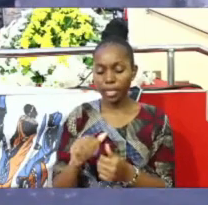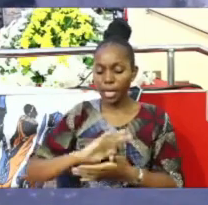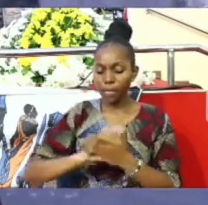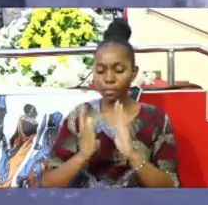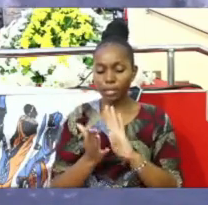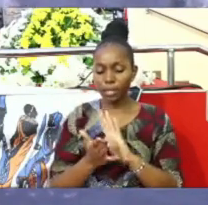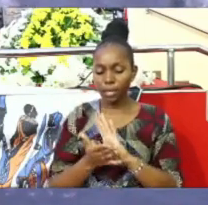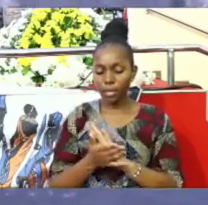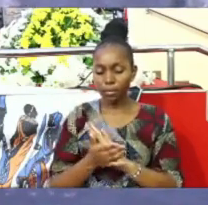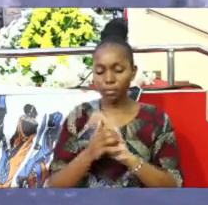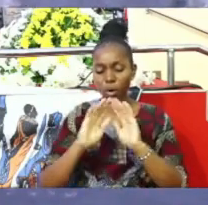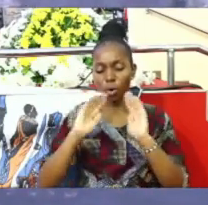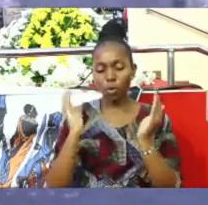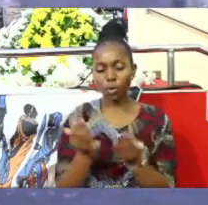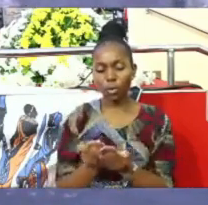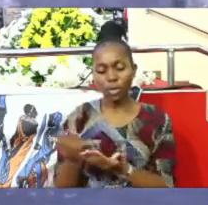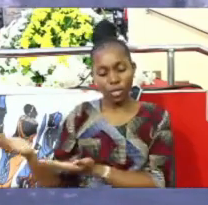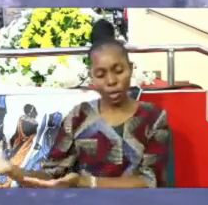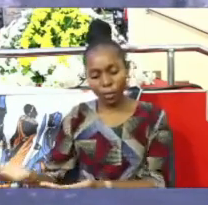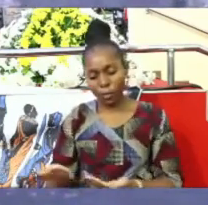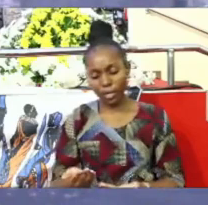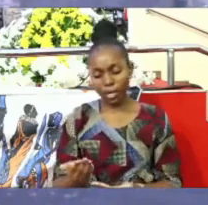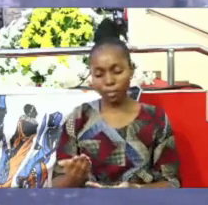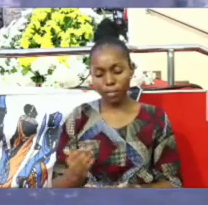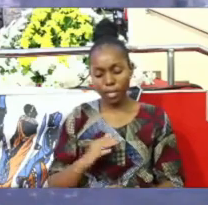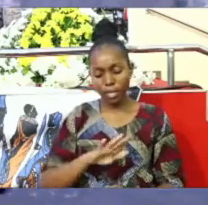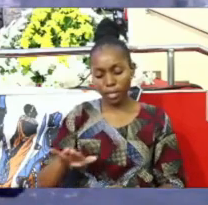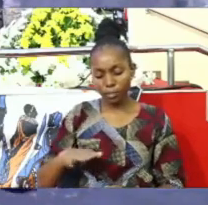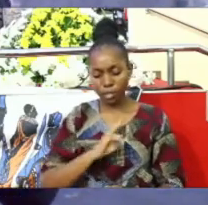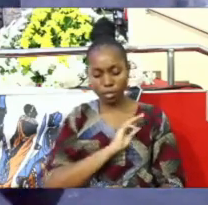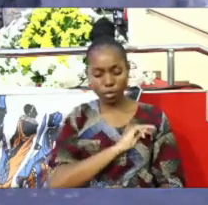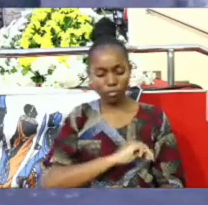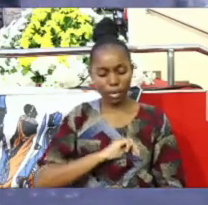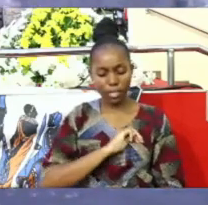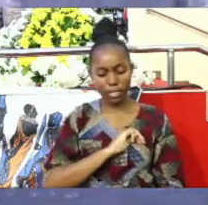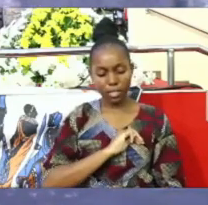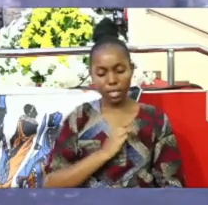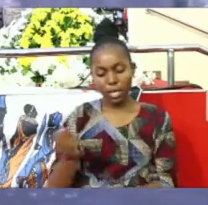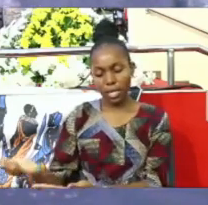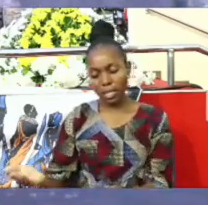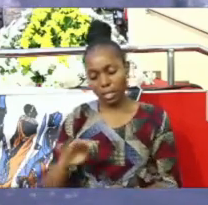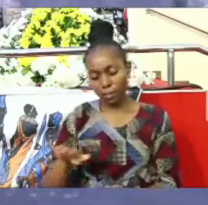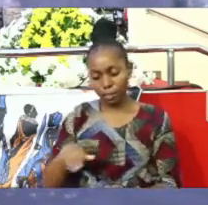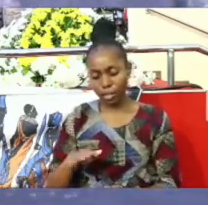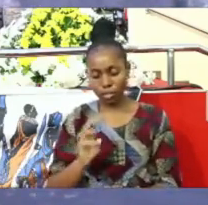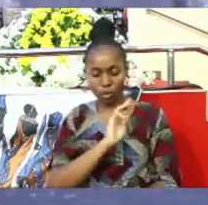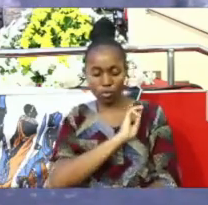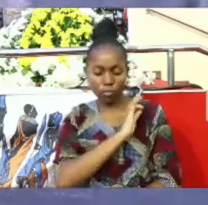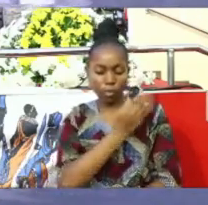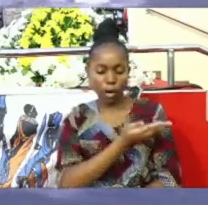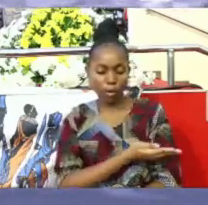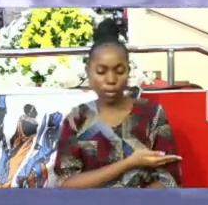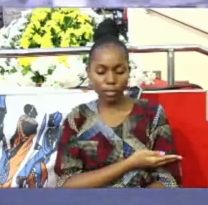God. In the cloud of mercy. In the cloud of power. And show yourself